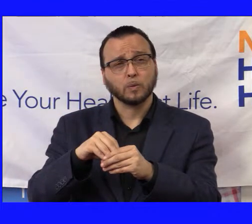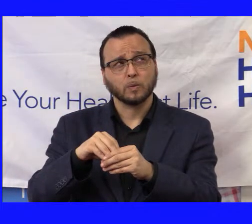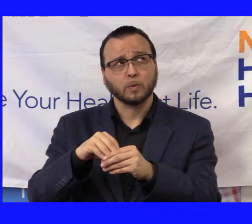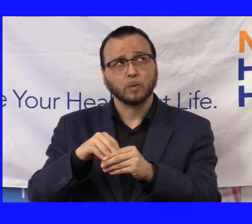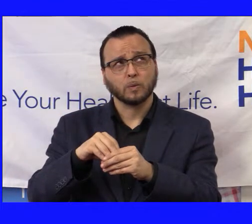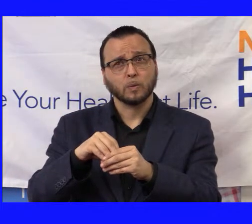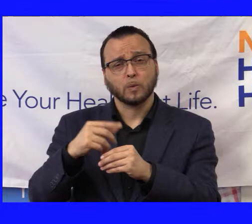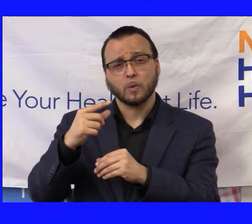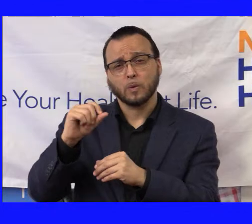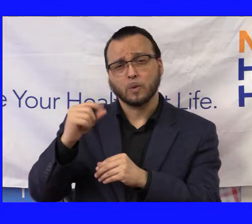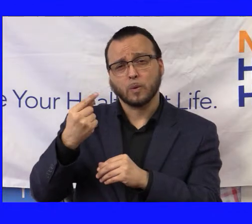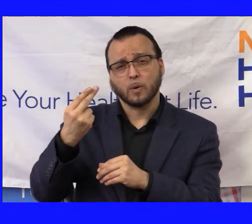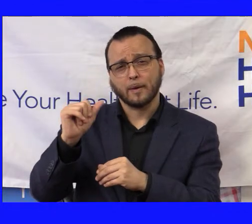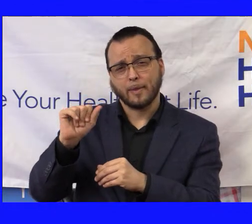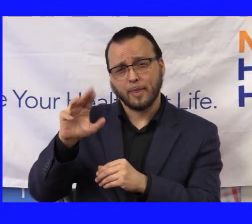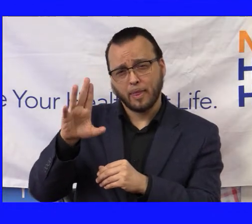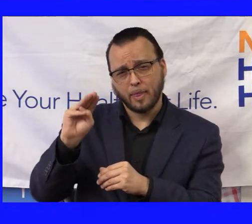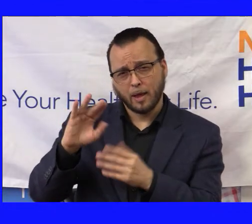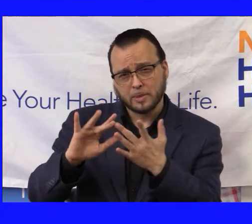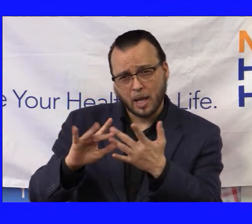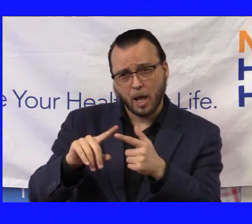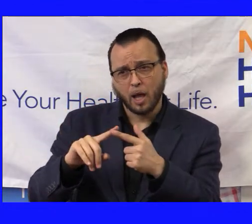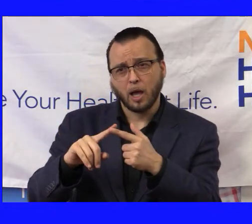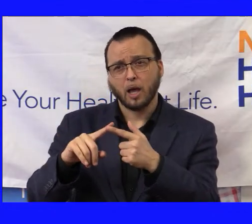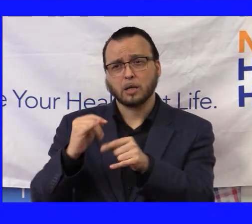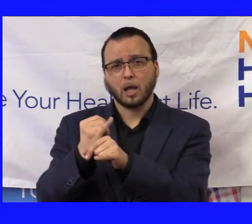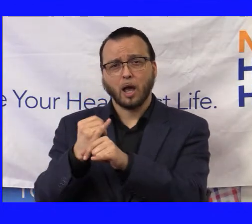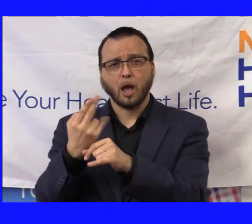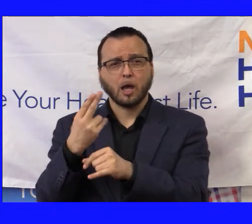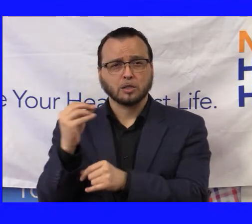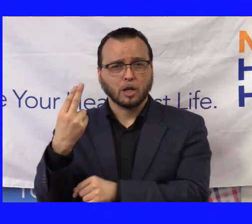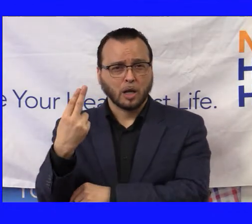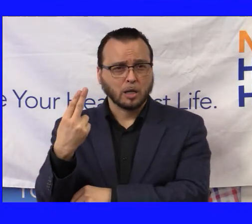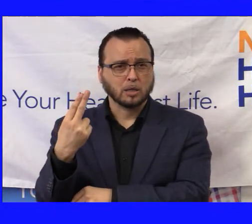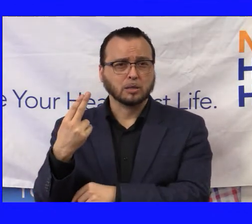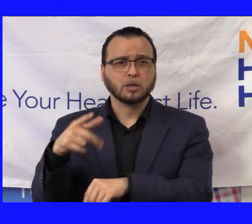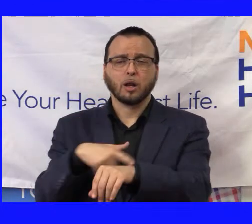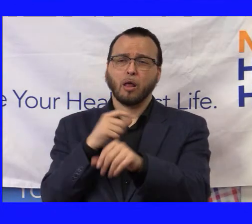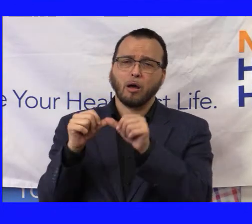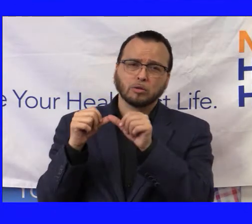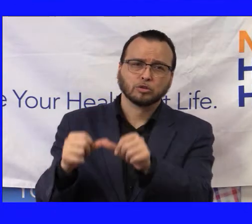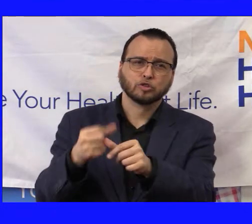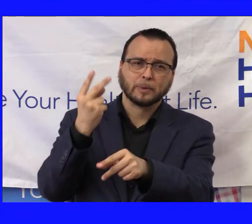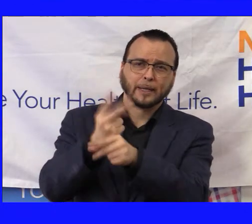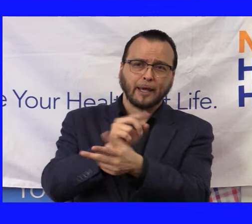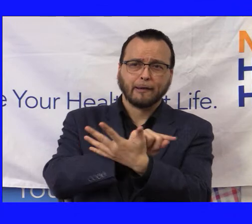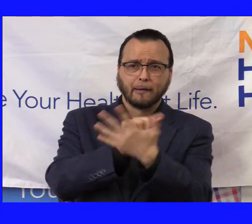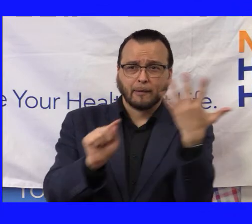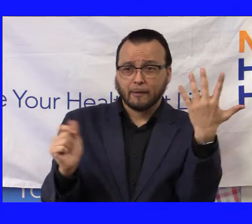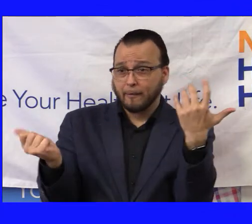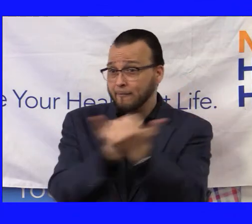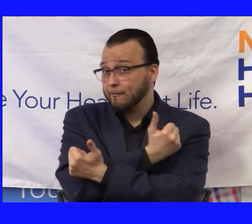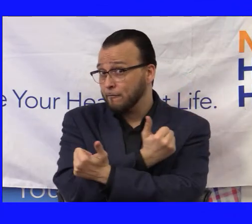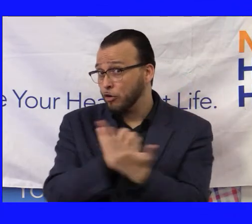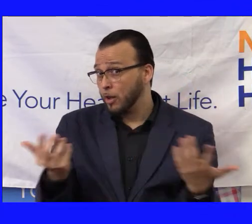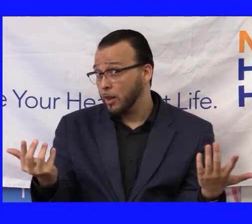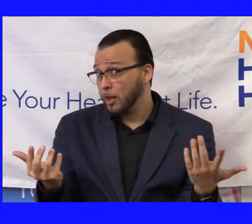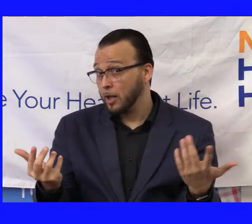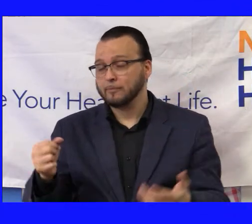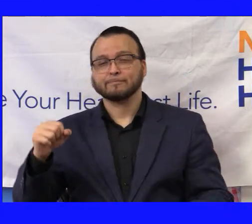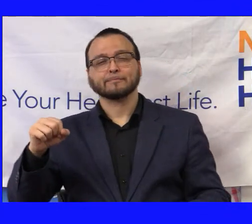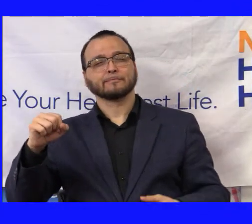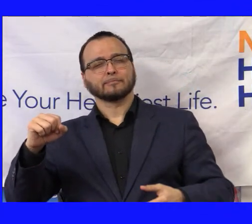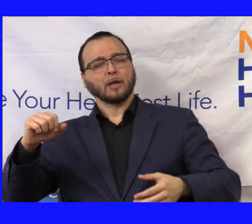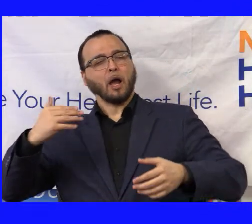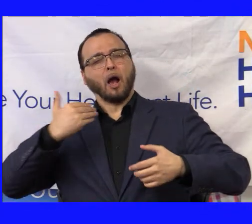Gotham sites, H&H, our long-term care facilities, everything? Everything. That's at the system,